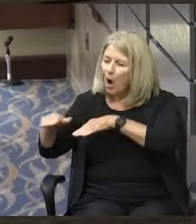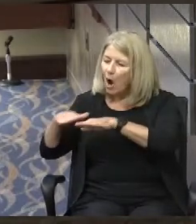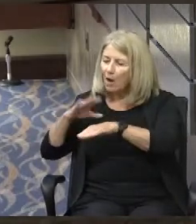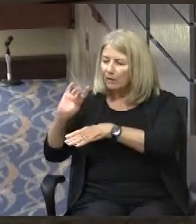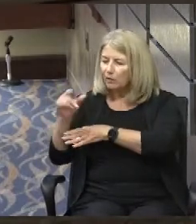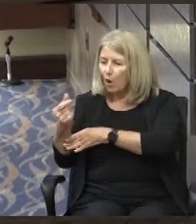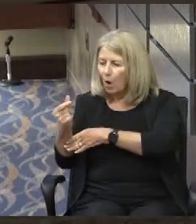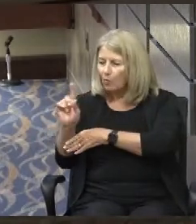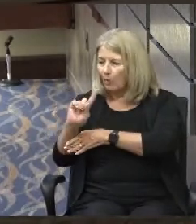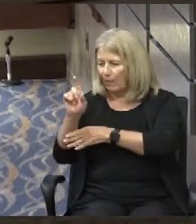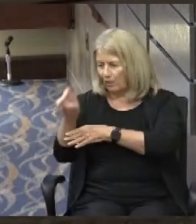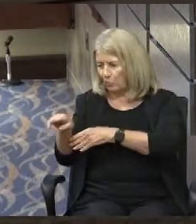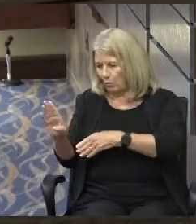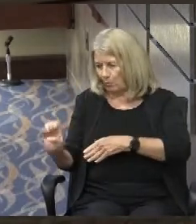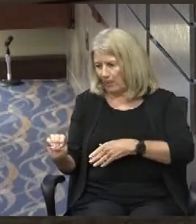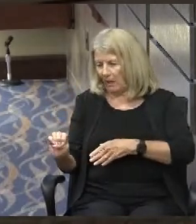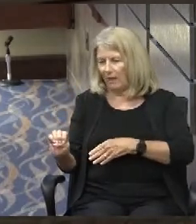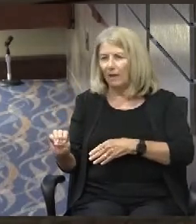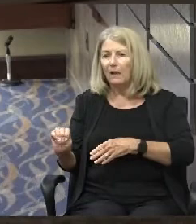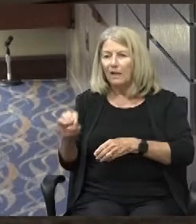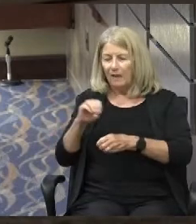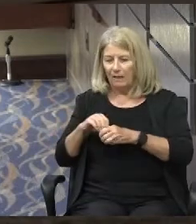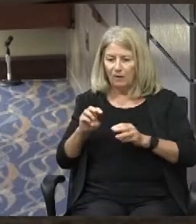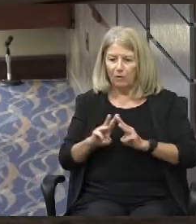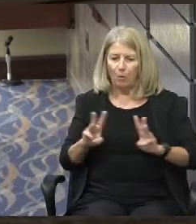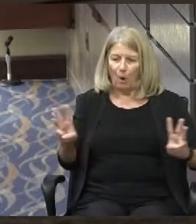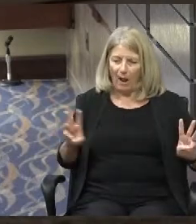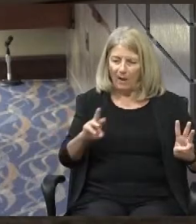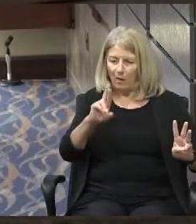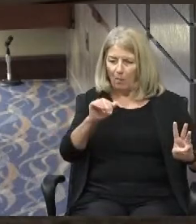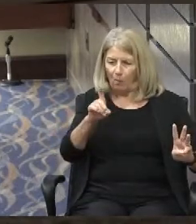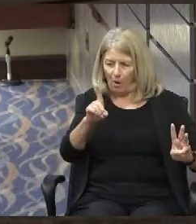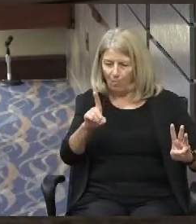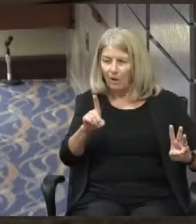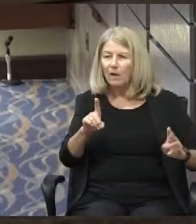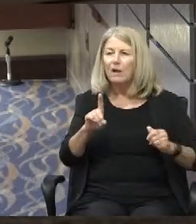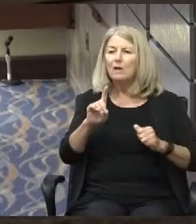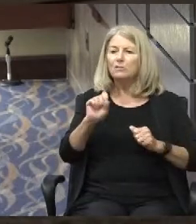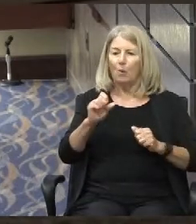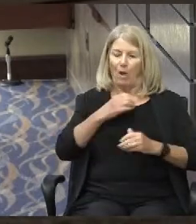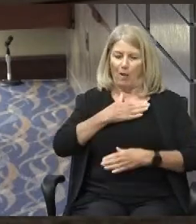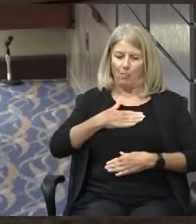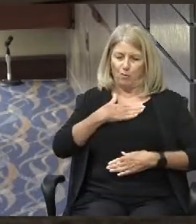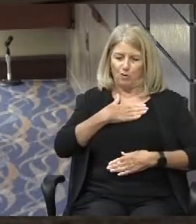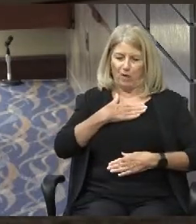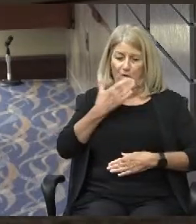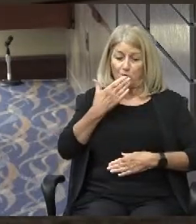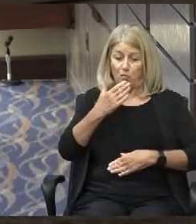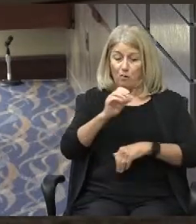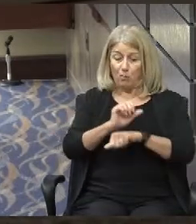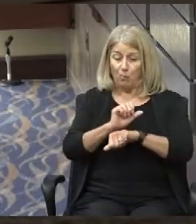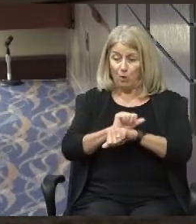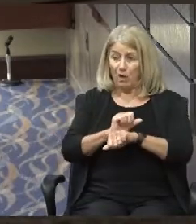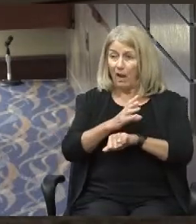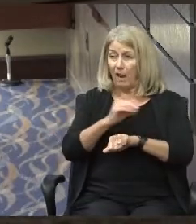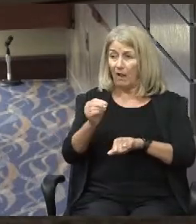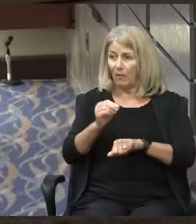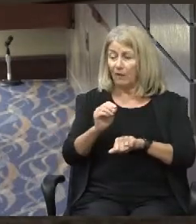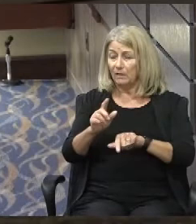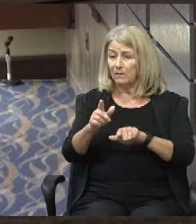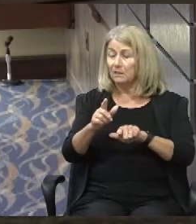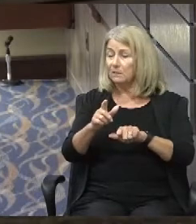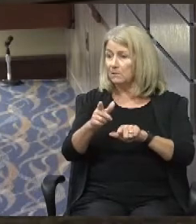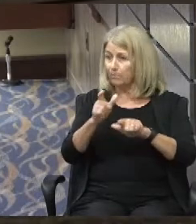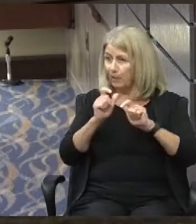be in those wide roads. So I appreciate the good work there, and also the speed feedback signs I think are